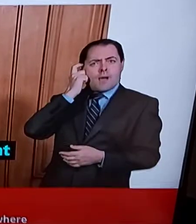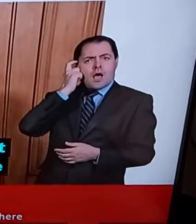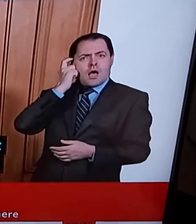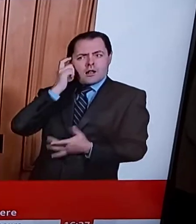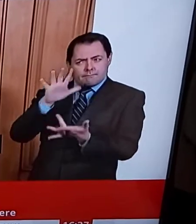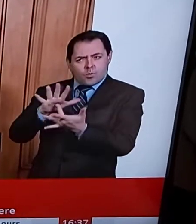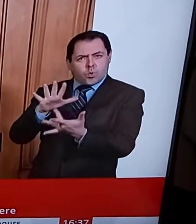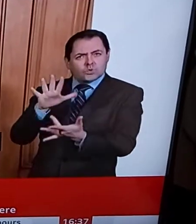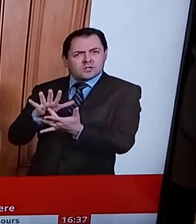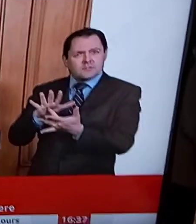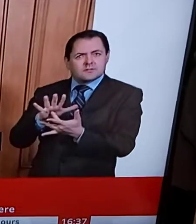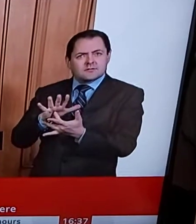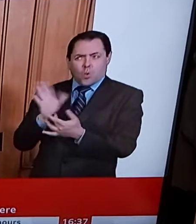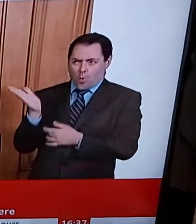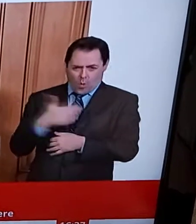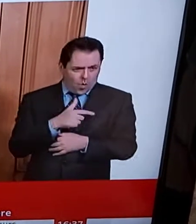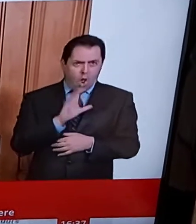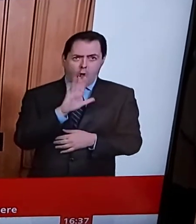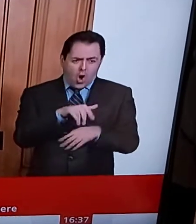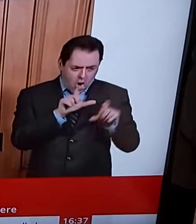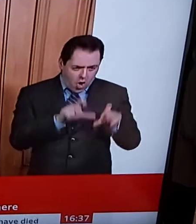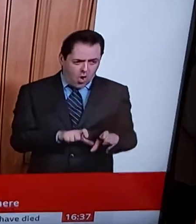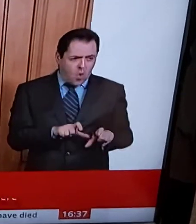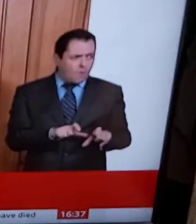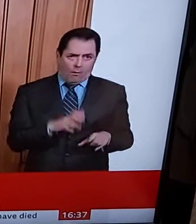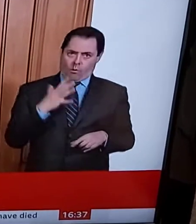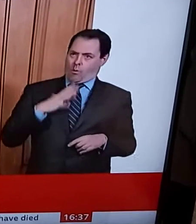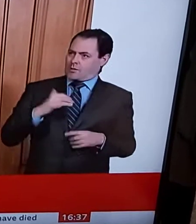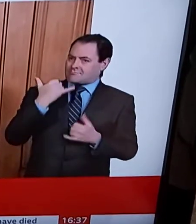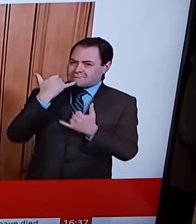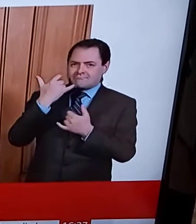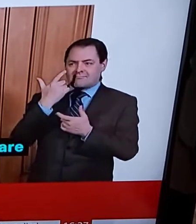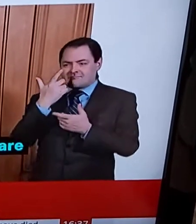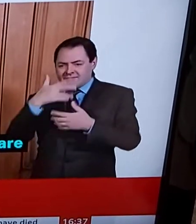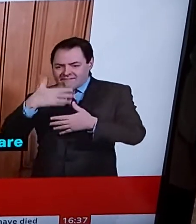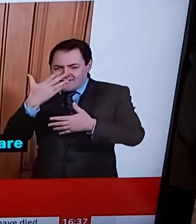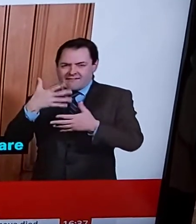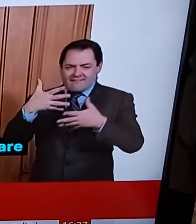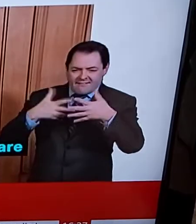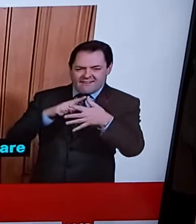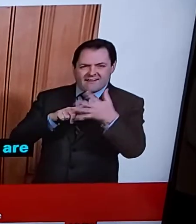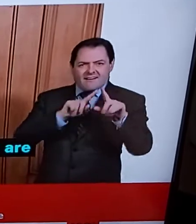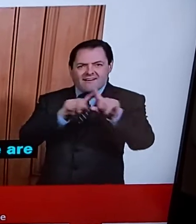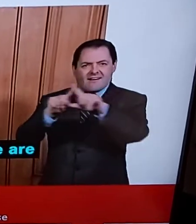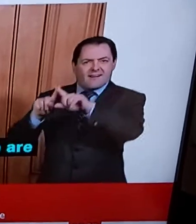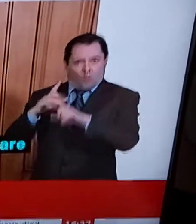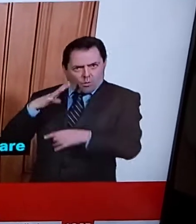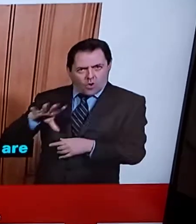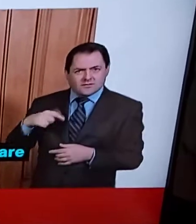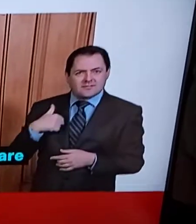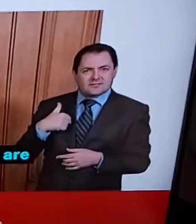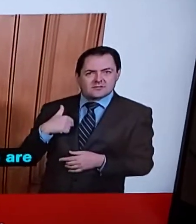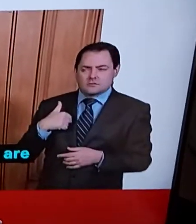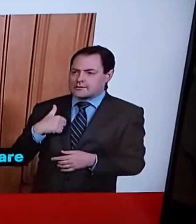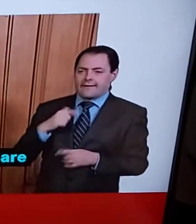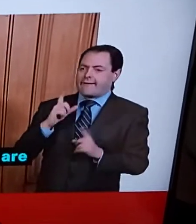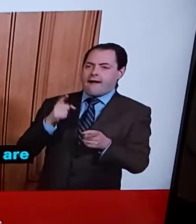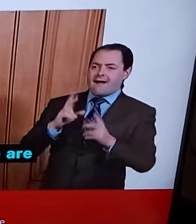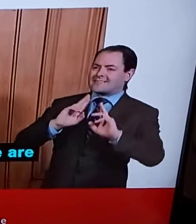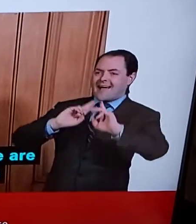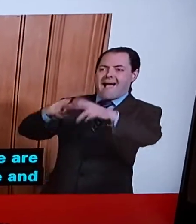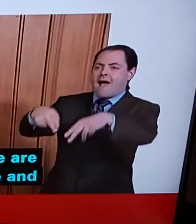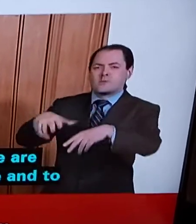in a time when we are asking people to stay at home and to not see relatives and friends.